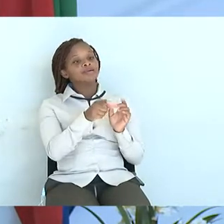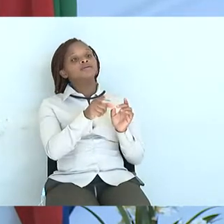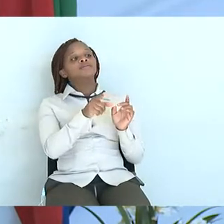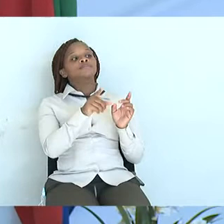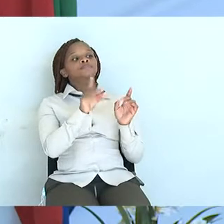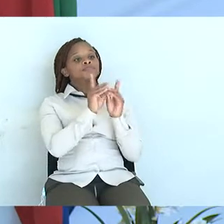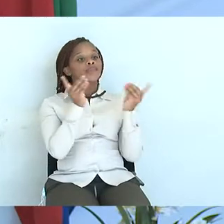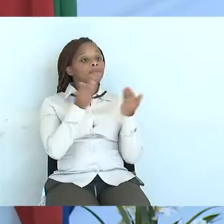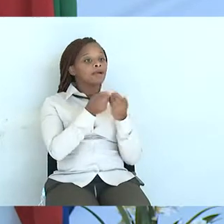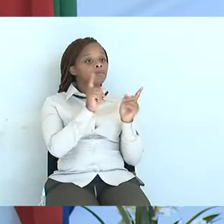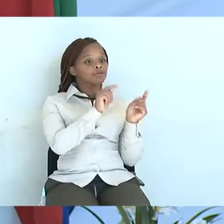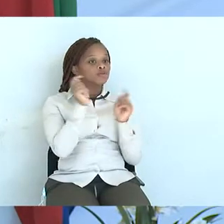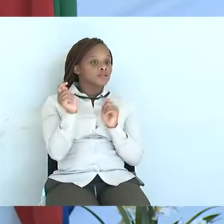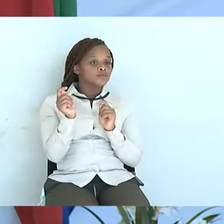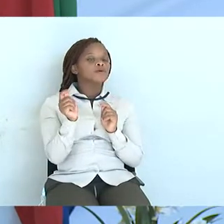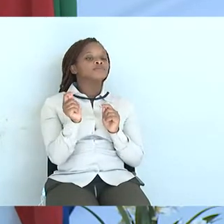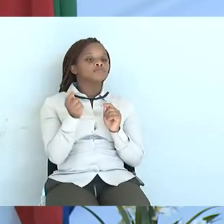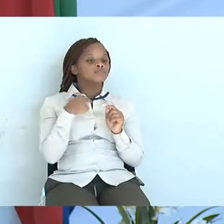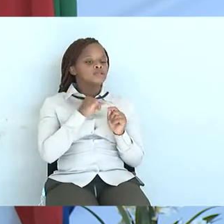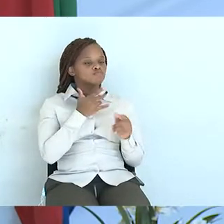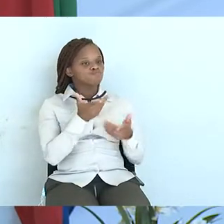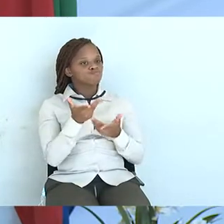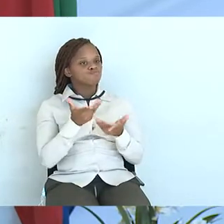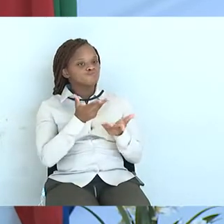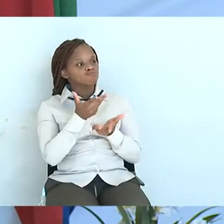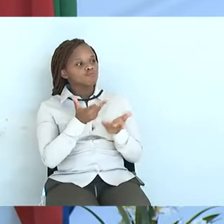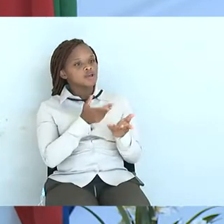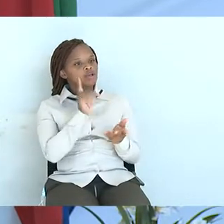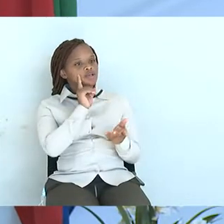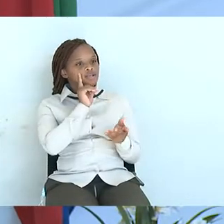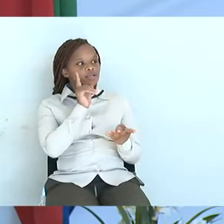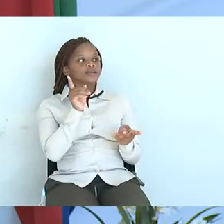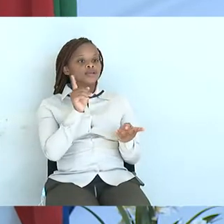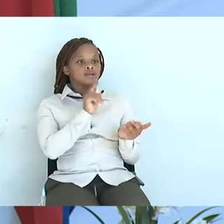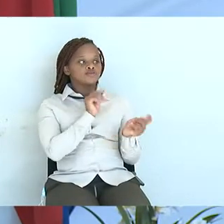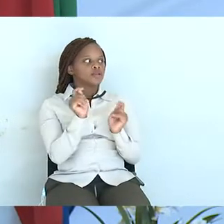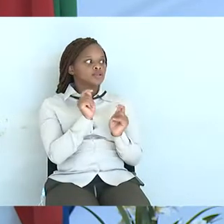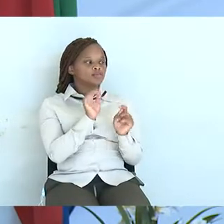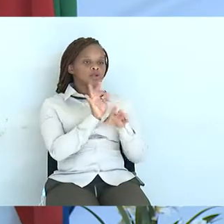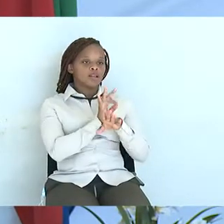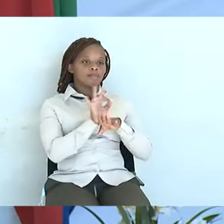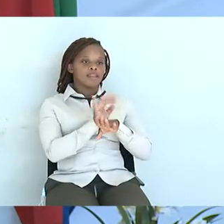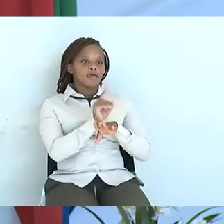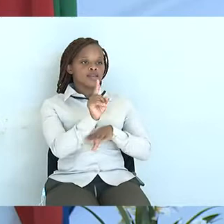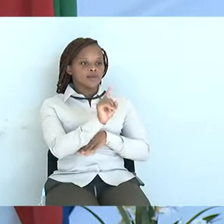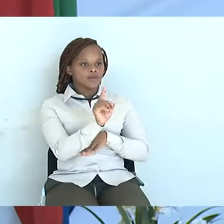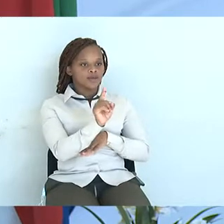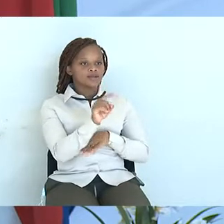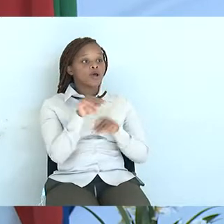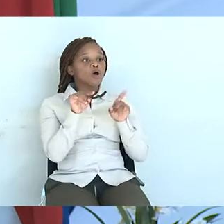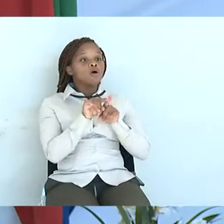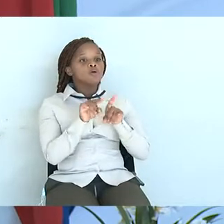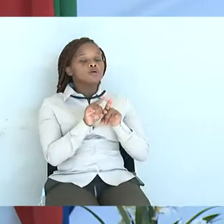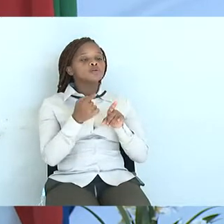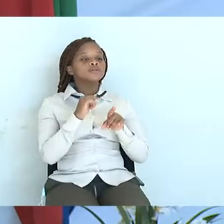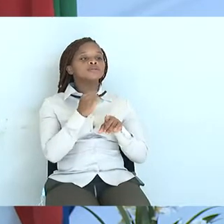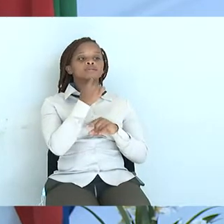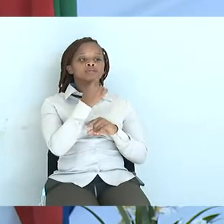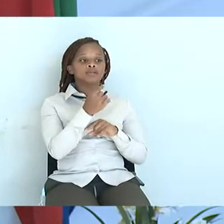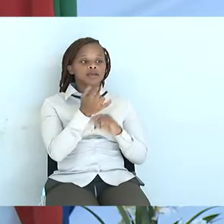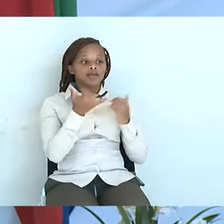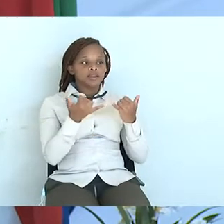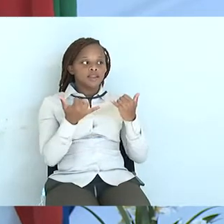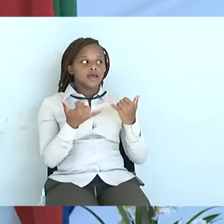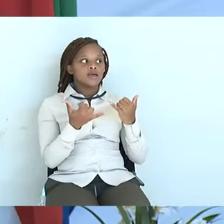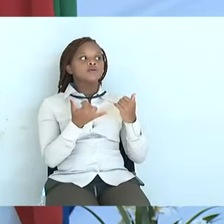Transport Master Plan so that it also covers this area. And we're saying the issue of rail infrastructure,